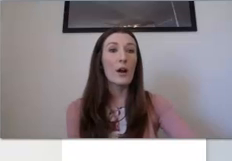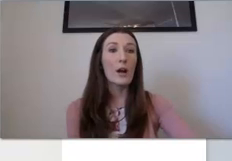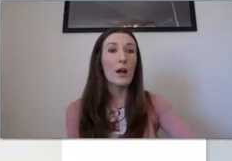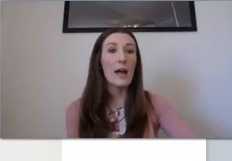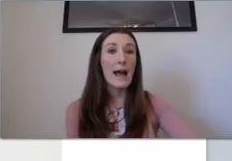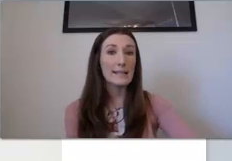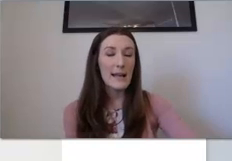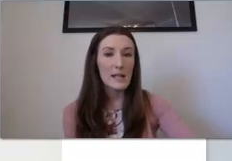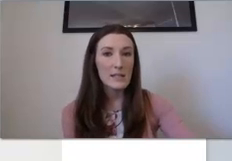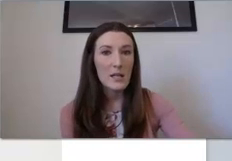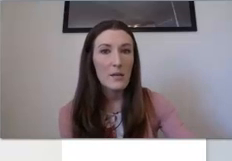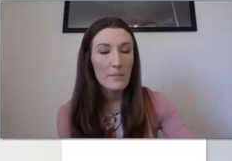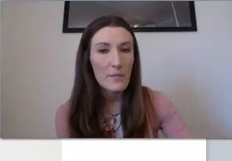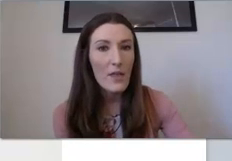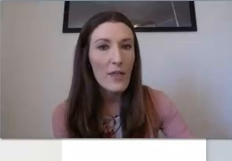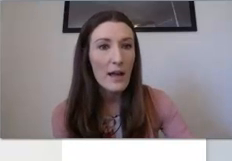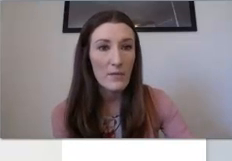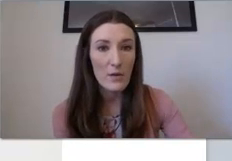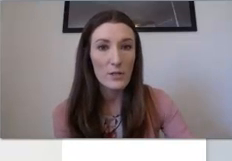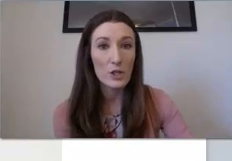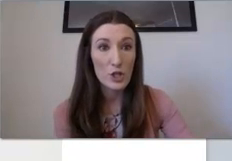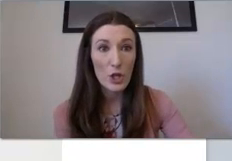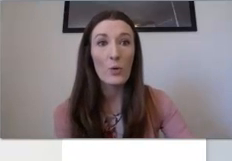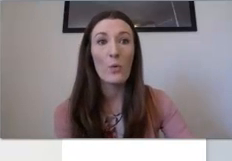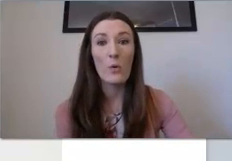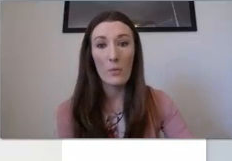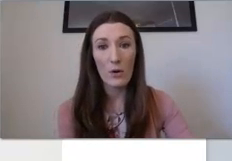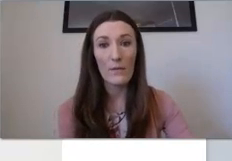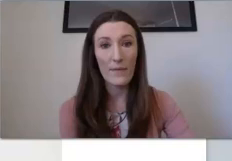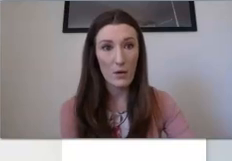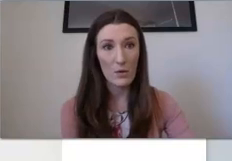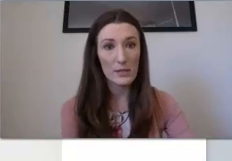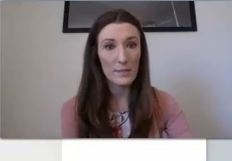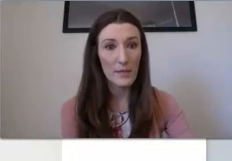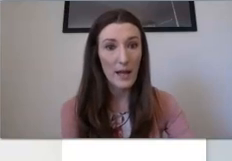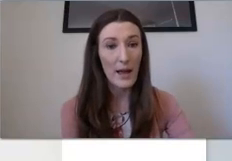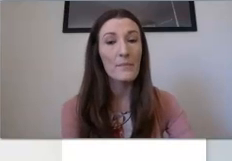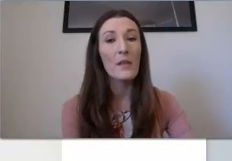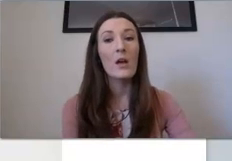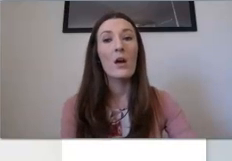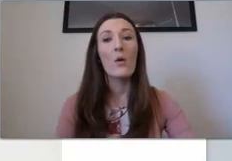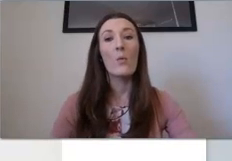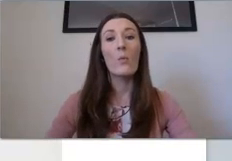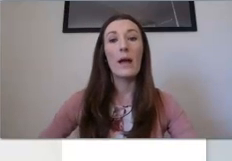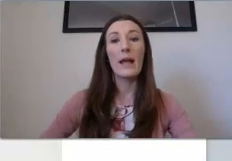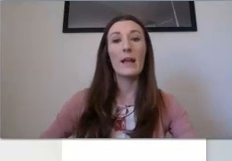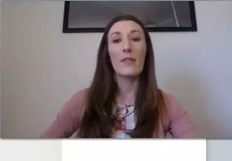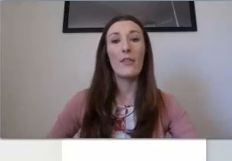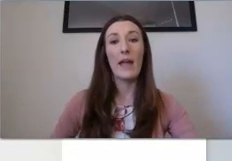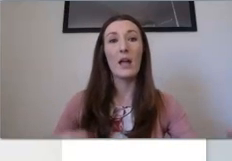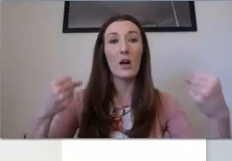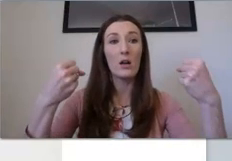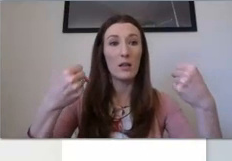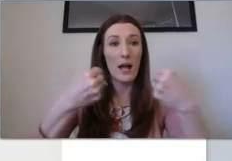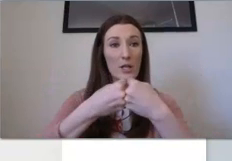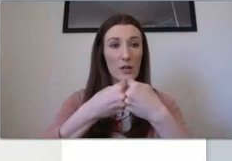For accidents that involve 2 or more vehicles, okay? When